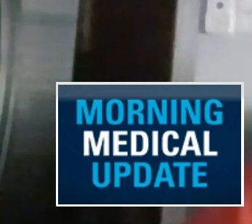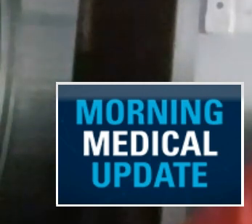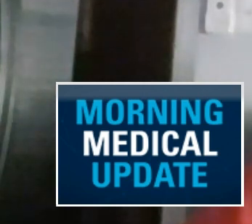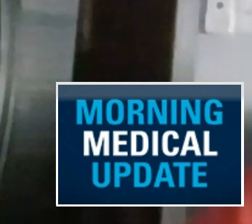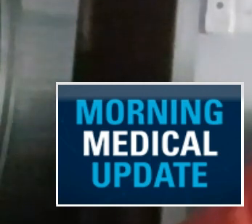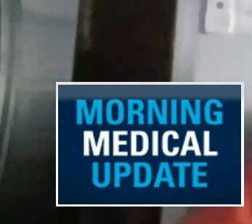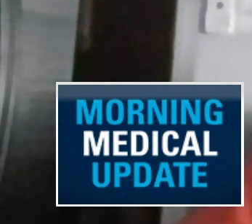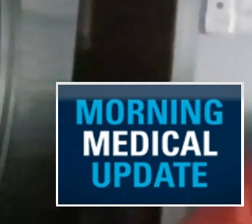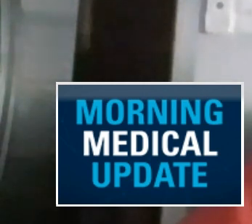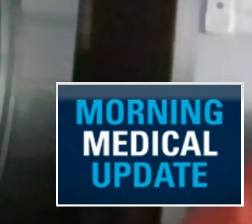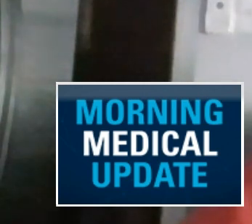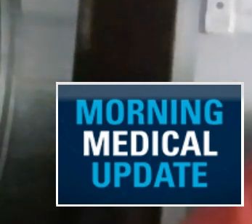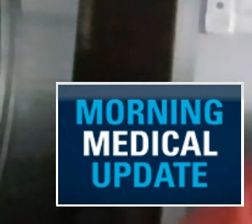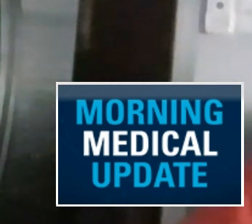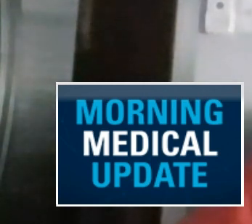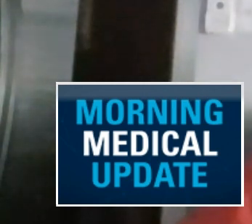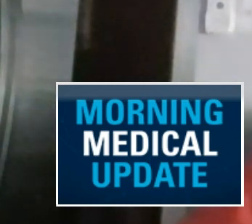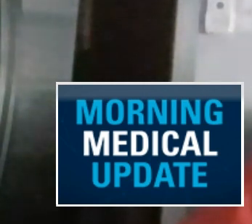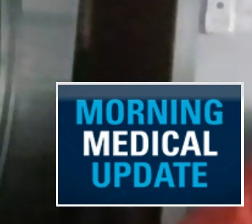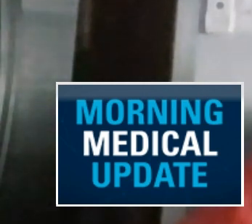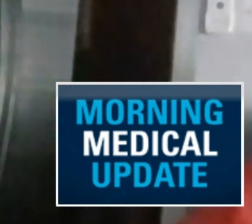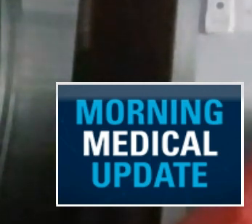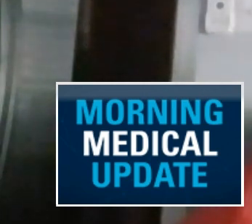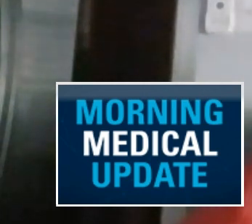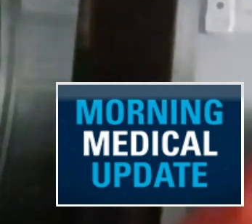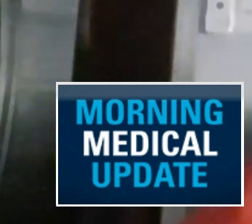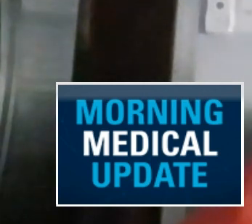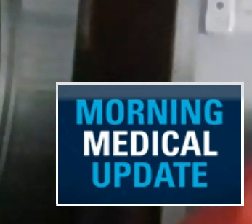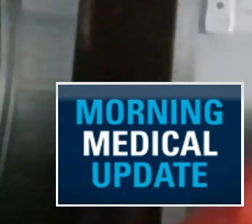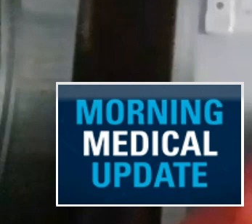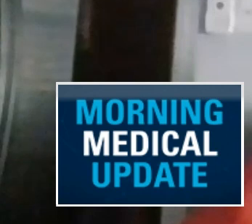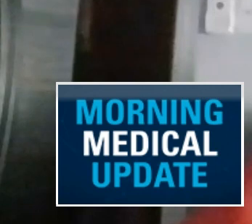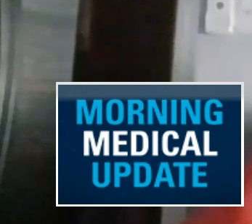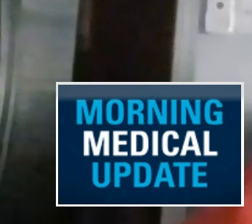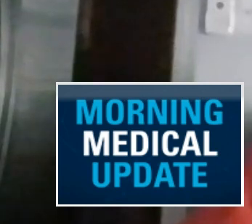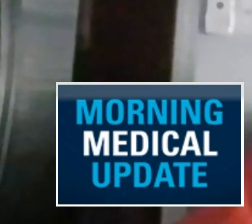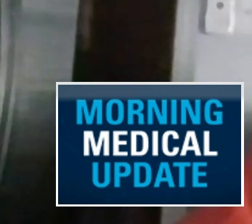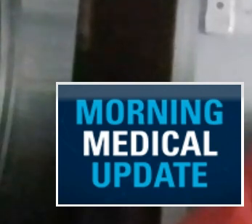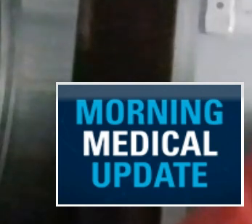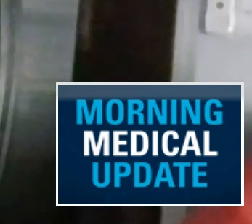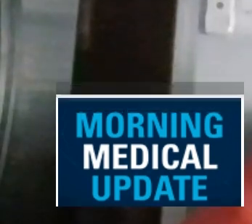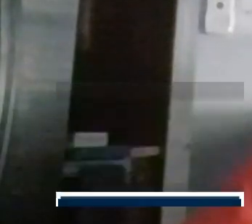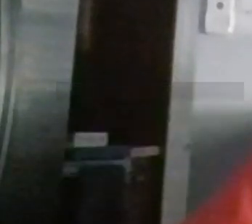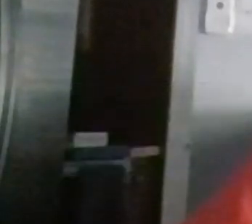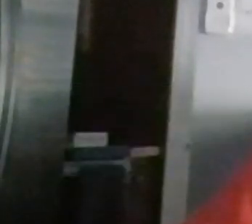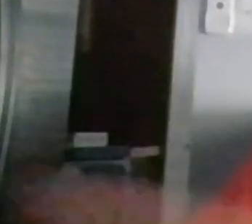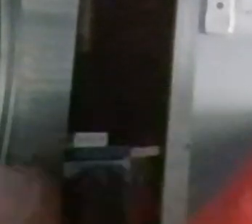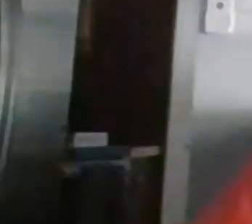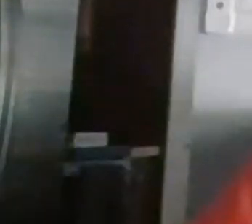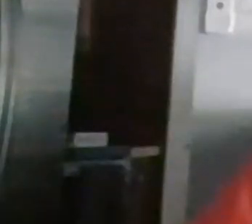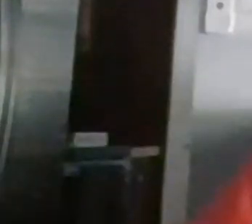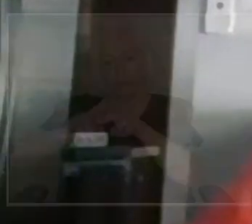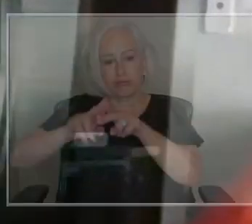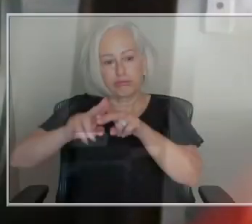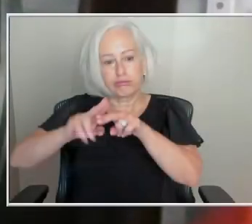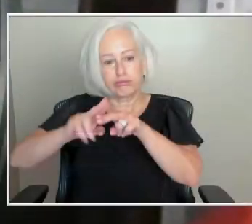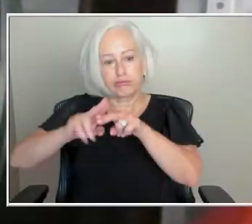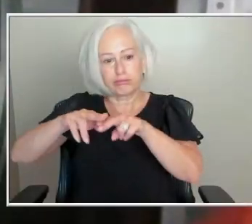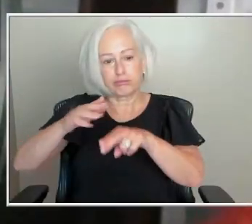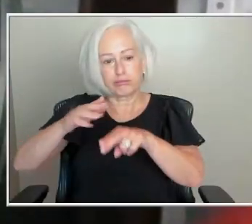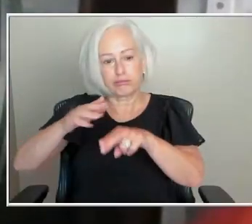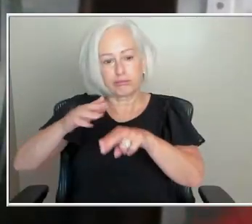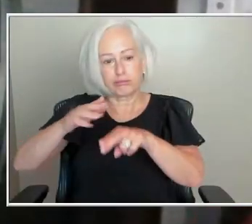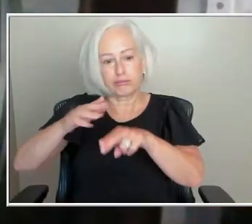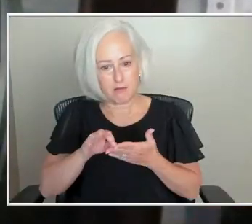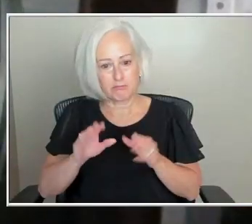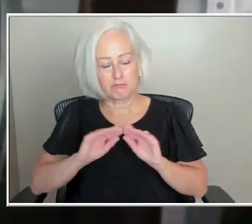injections where they gave me a drug to induce my stem cell count, right? Because obviously I'm going to be donating stem